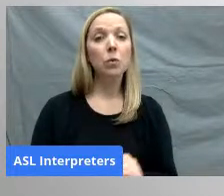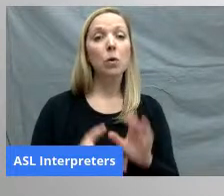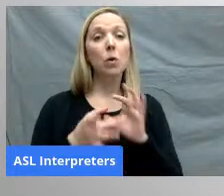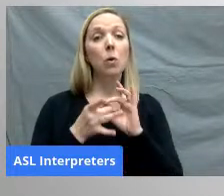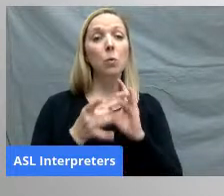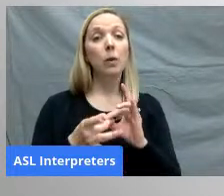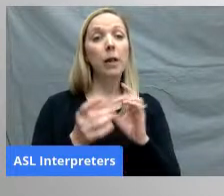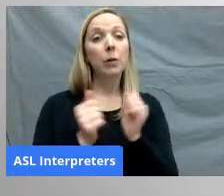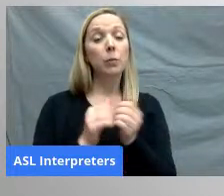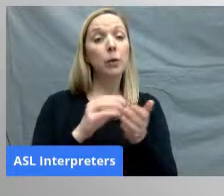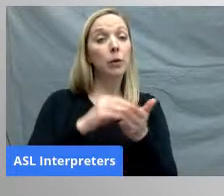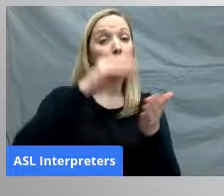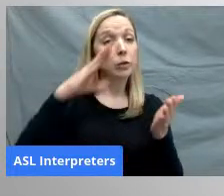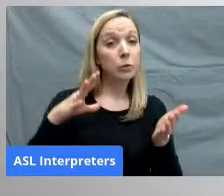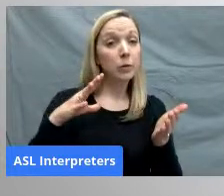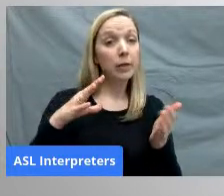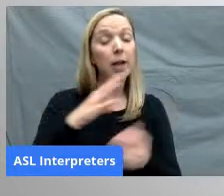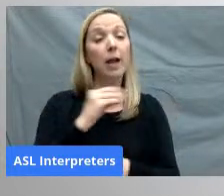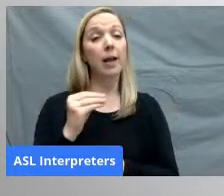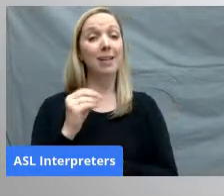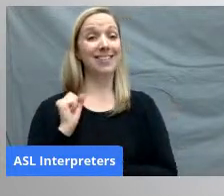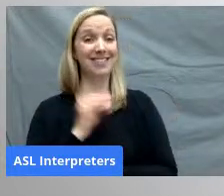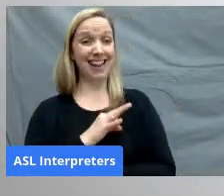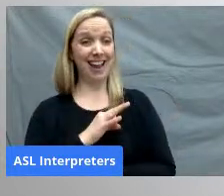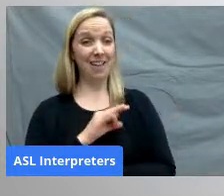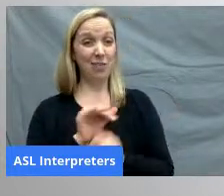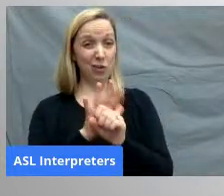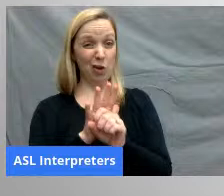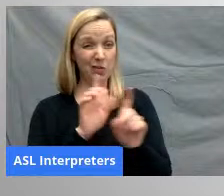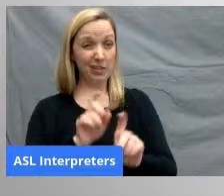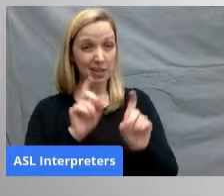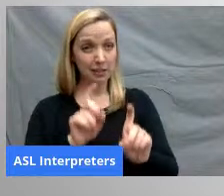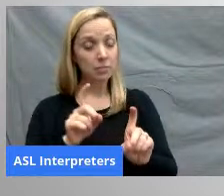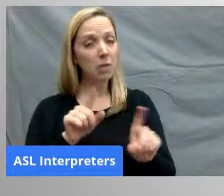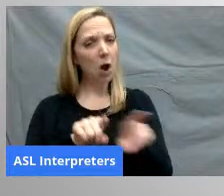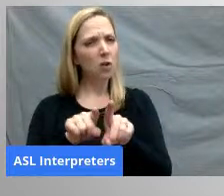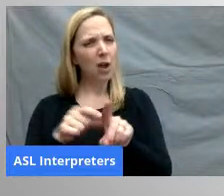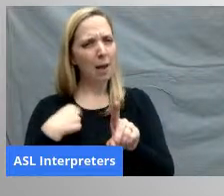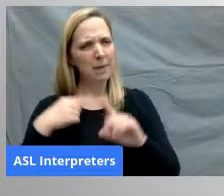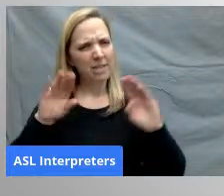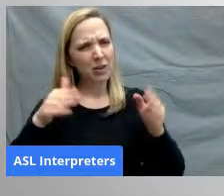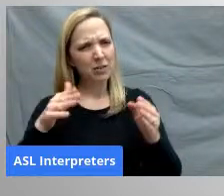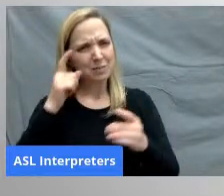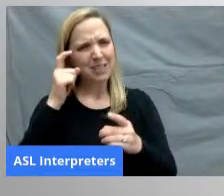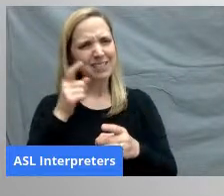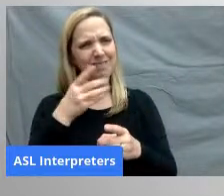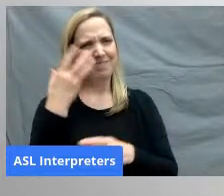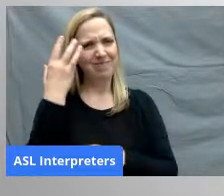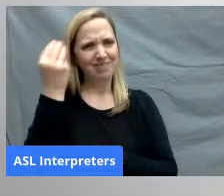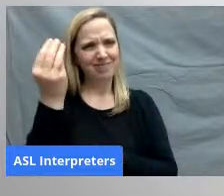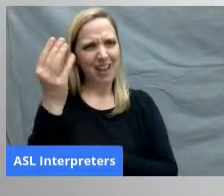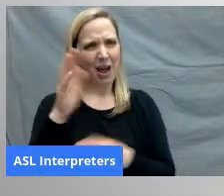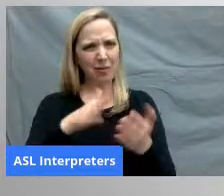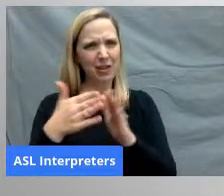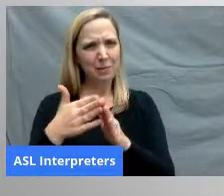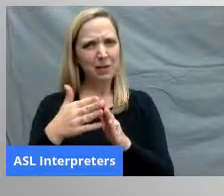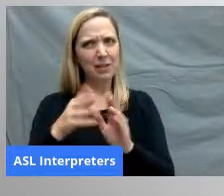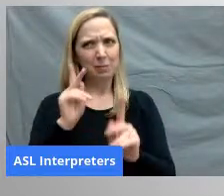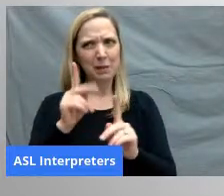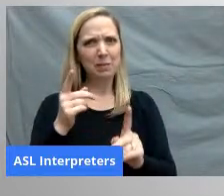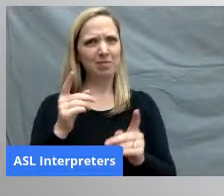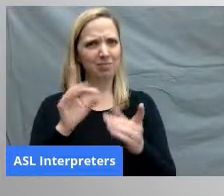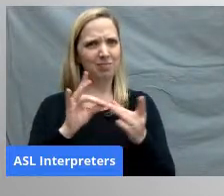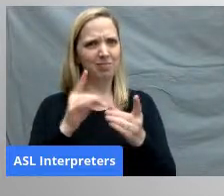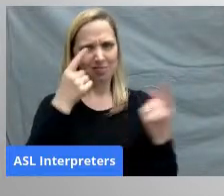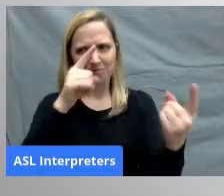COVID testing, I've been working on this as well, because the consensus in our general community is it's hard to find a COVID test right now. And it's hard